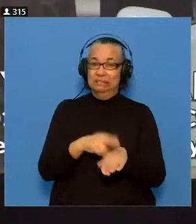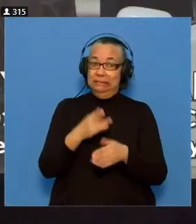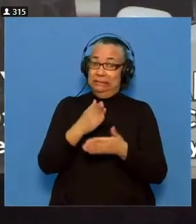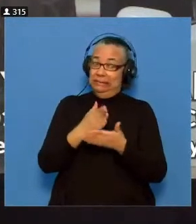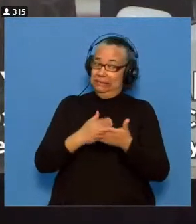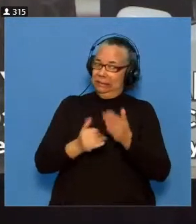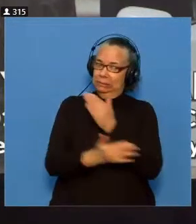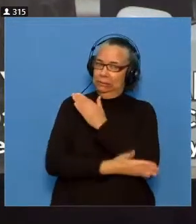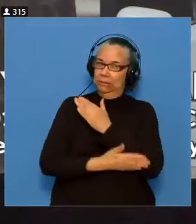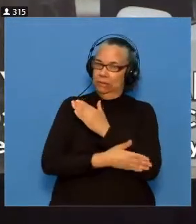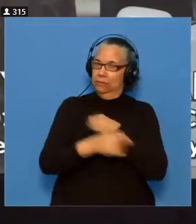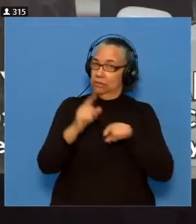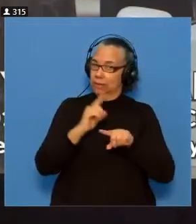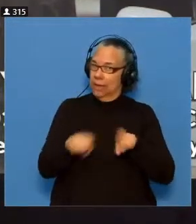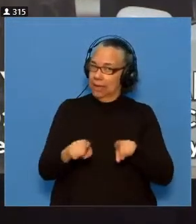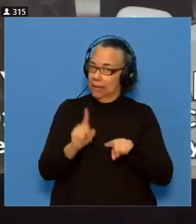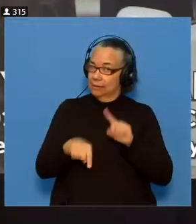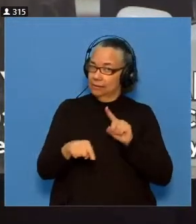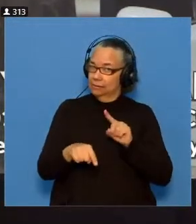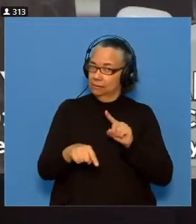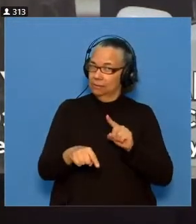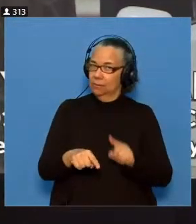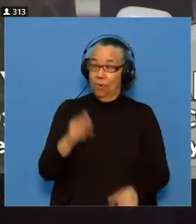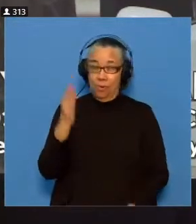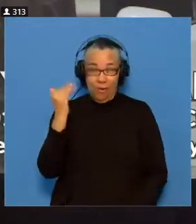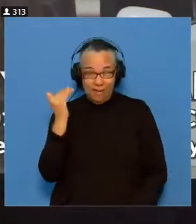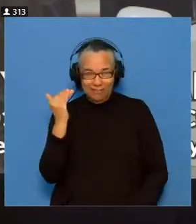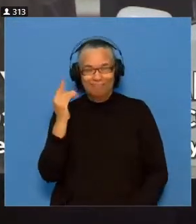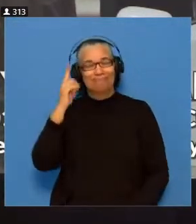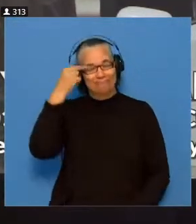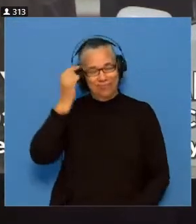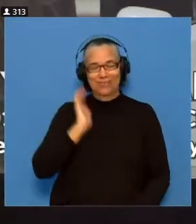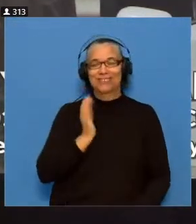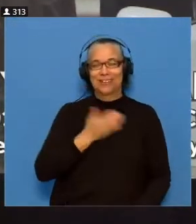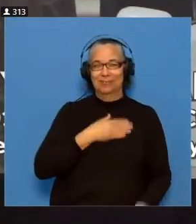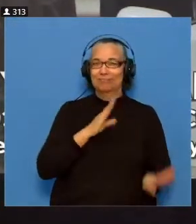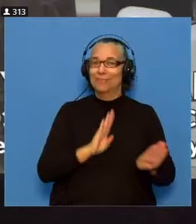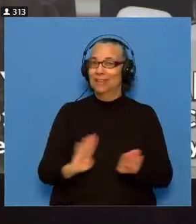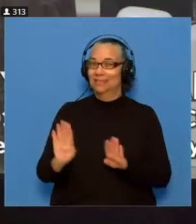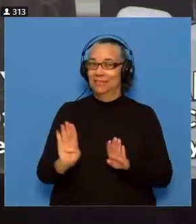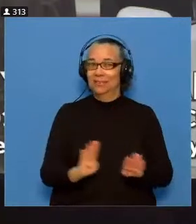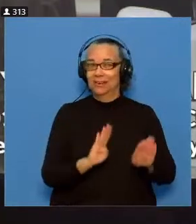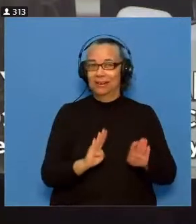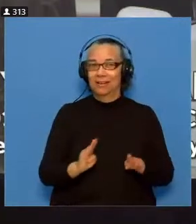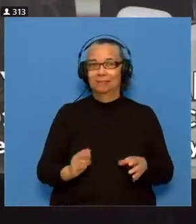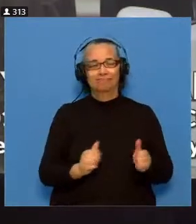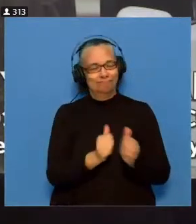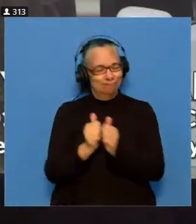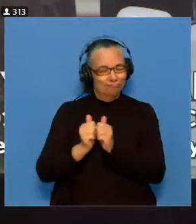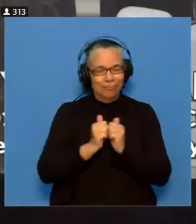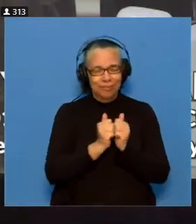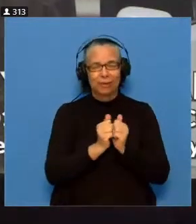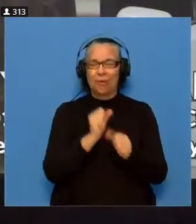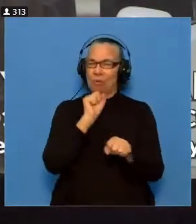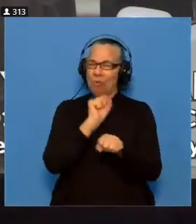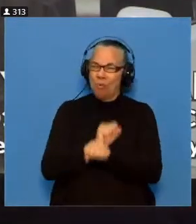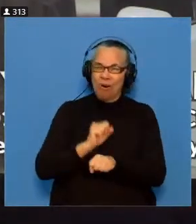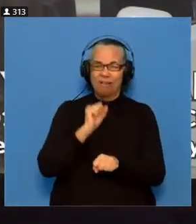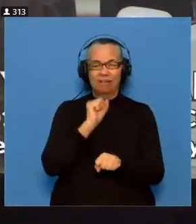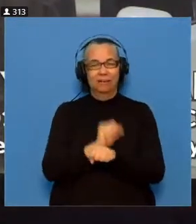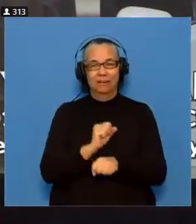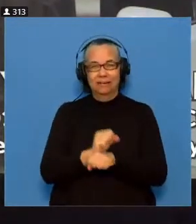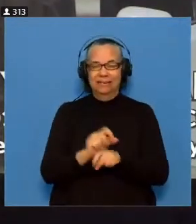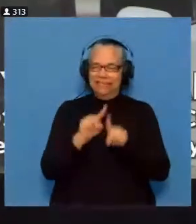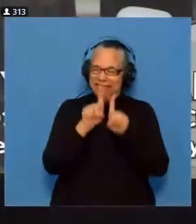cannot. And this is due to our performance and the collective work and effort, vigilance with